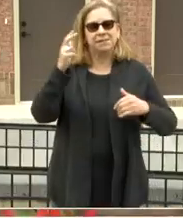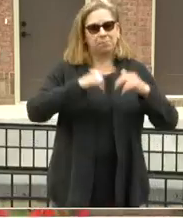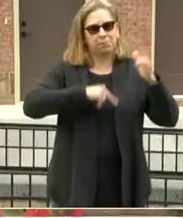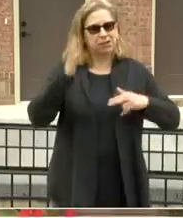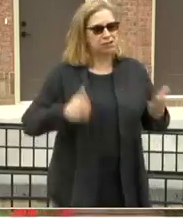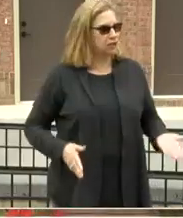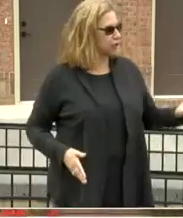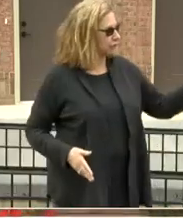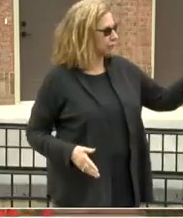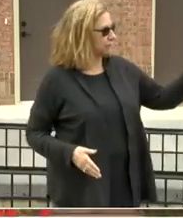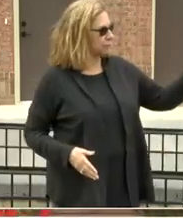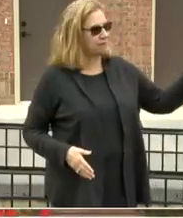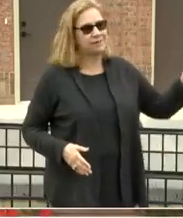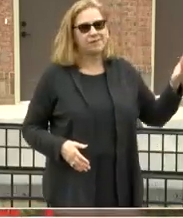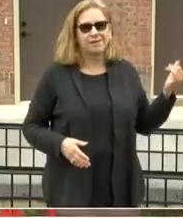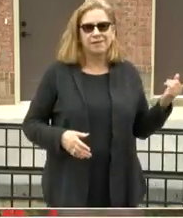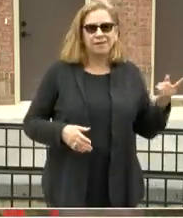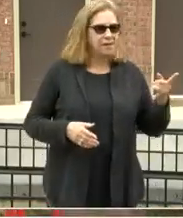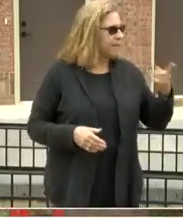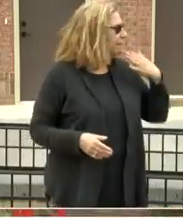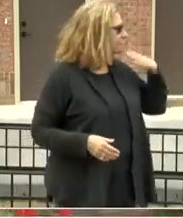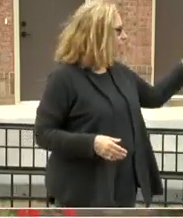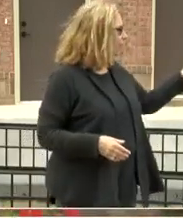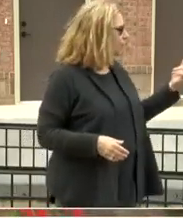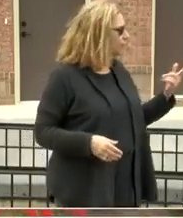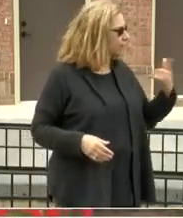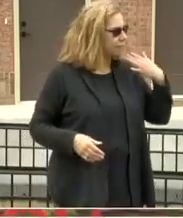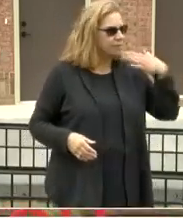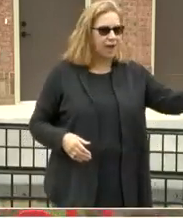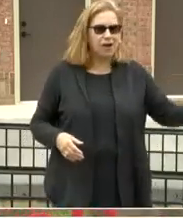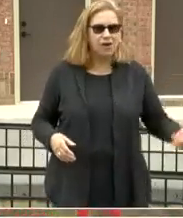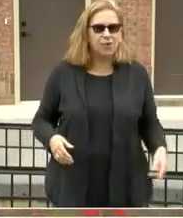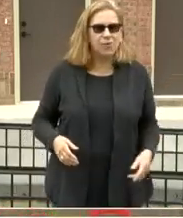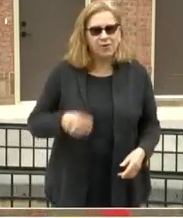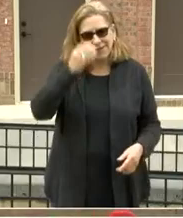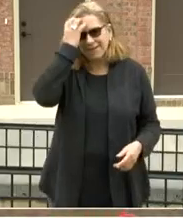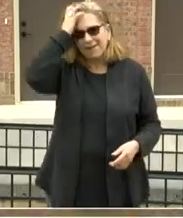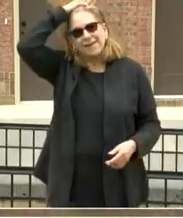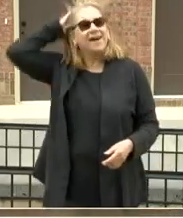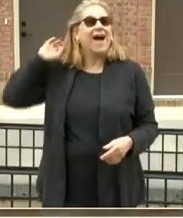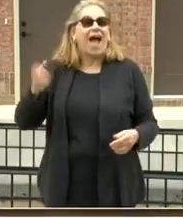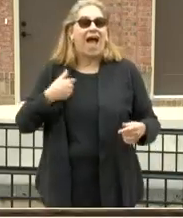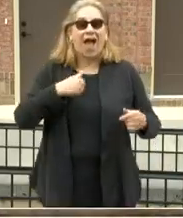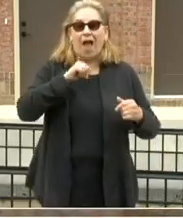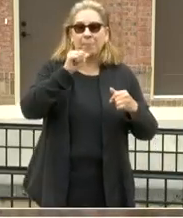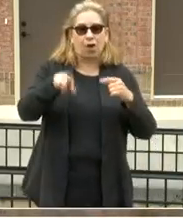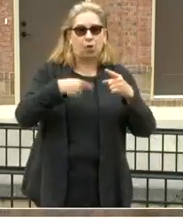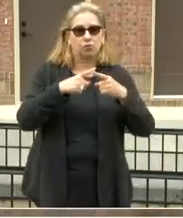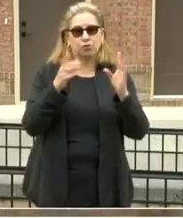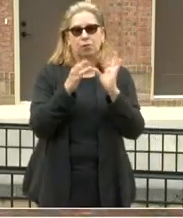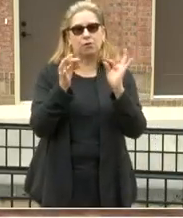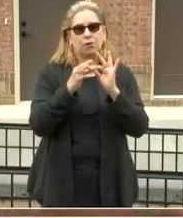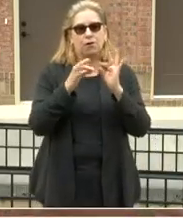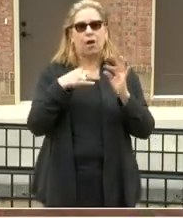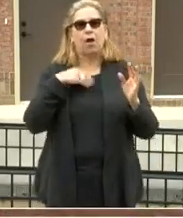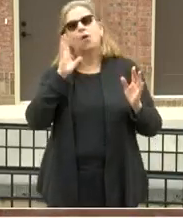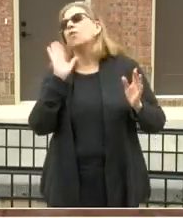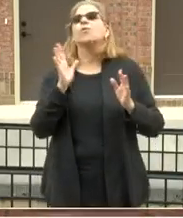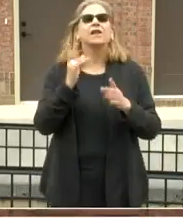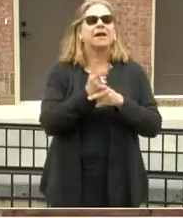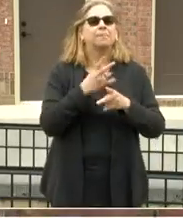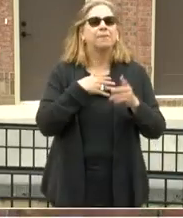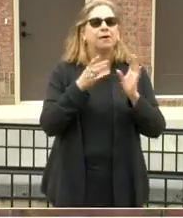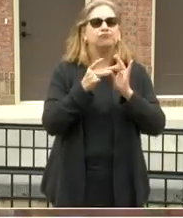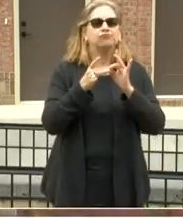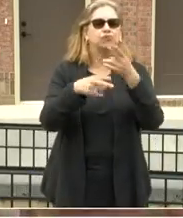Thank you, William. The good news is I'm not quite as verbose as William, so I'll keep my comments short. I'm actually the last speaker, so I stand